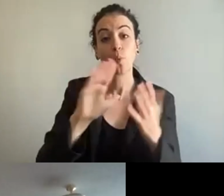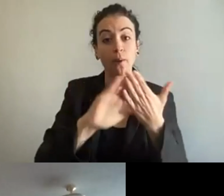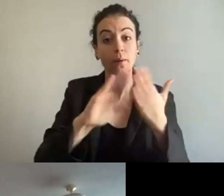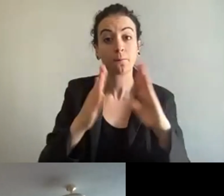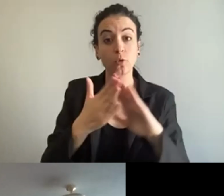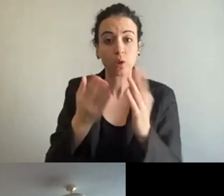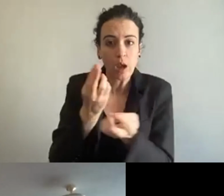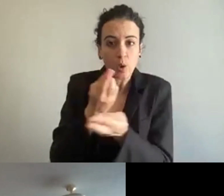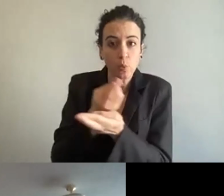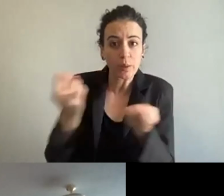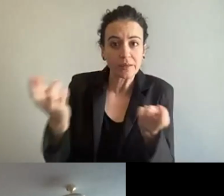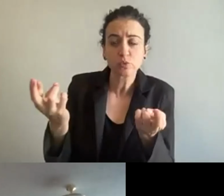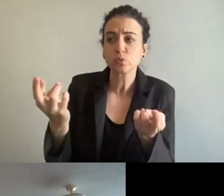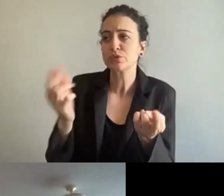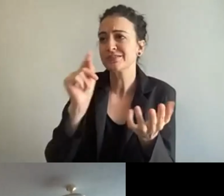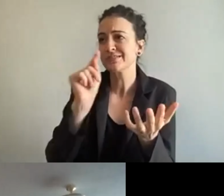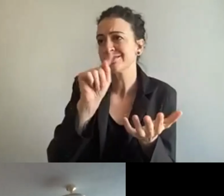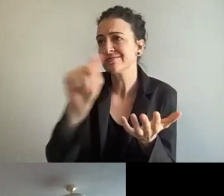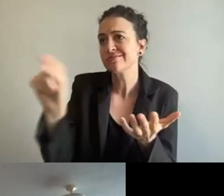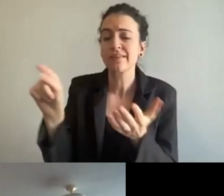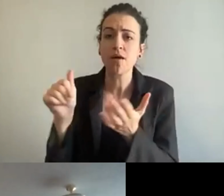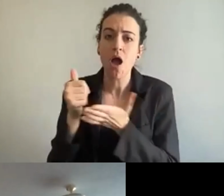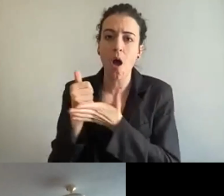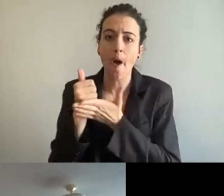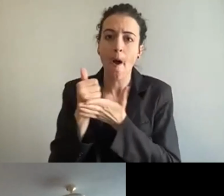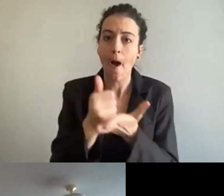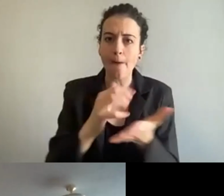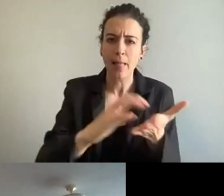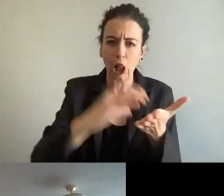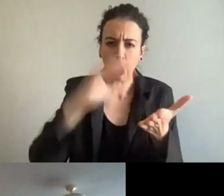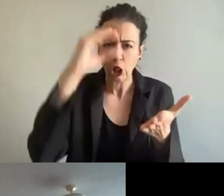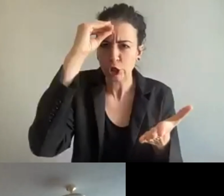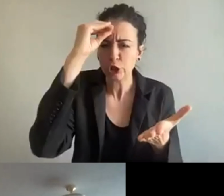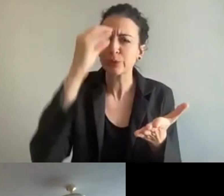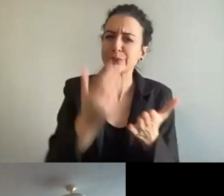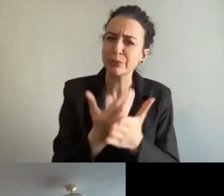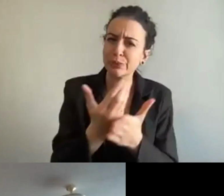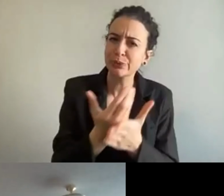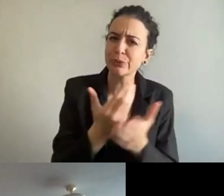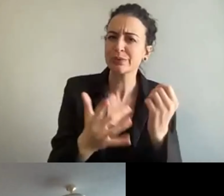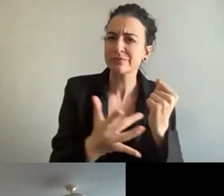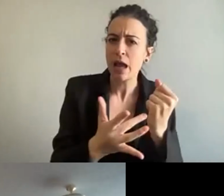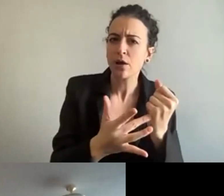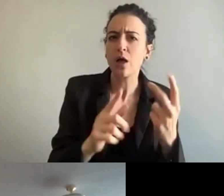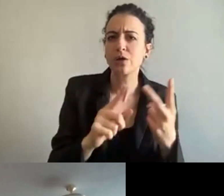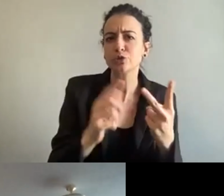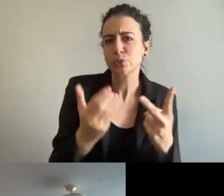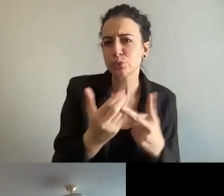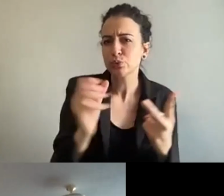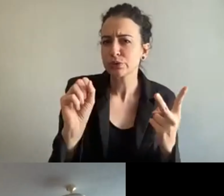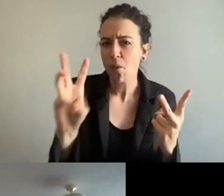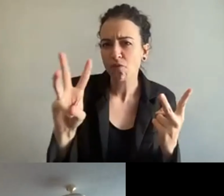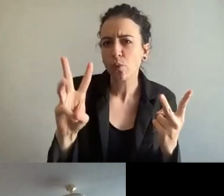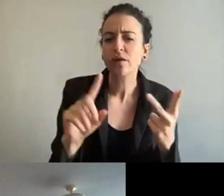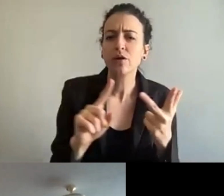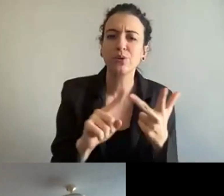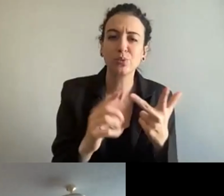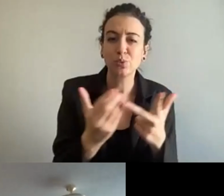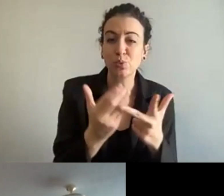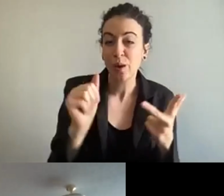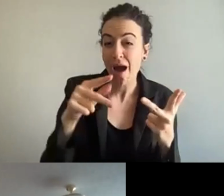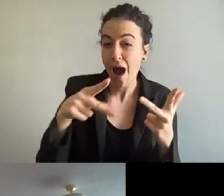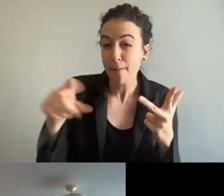can help you with learning your technology, your software, your apps,